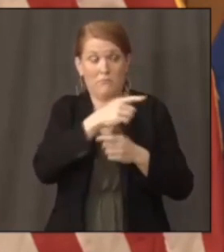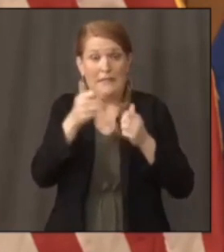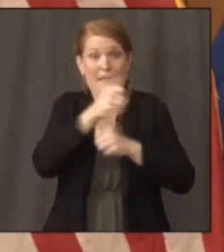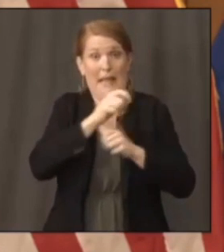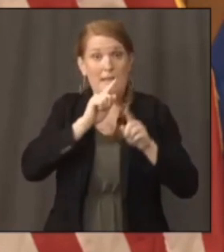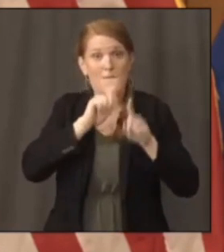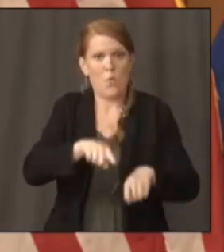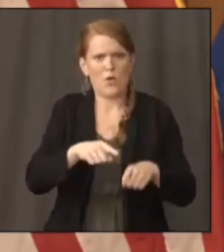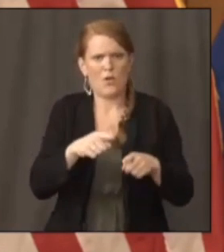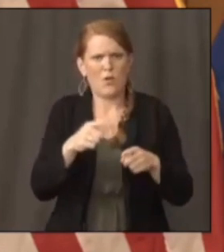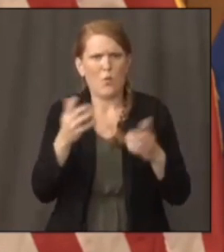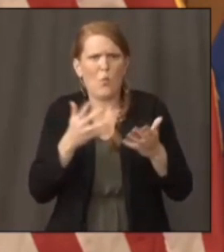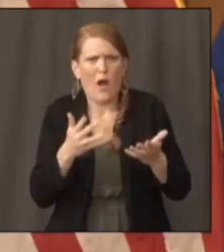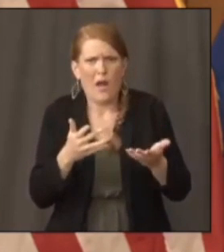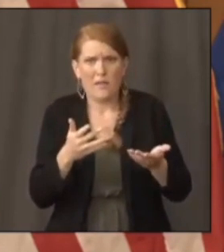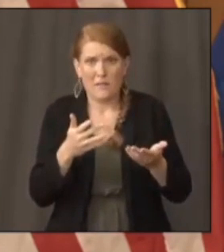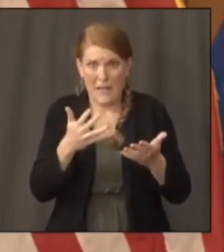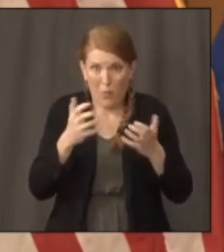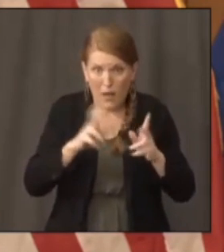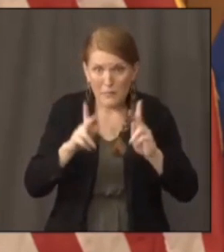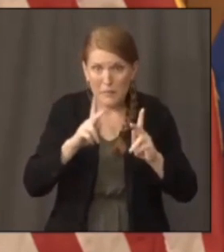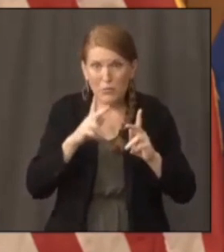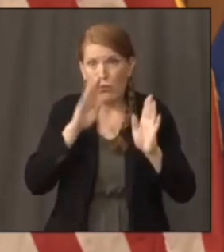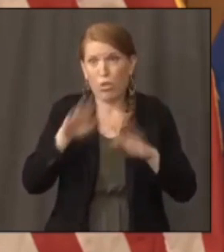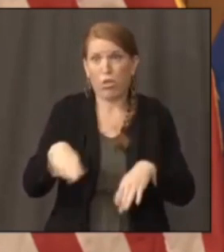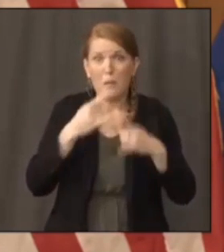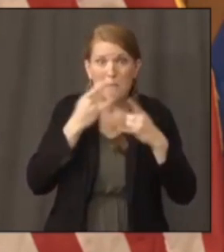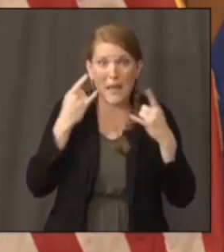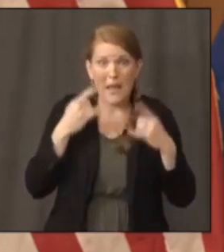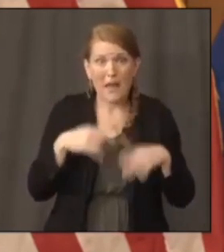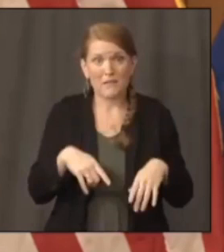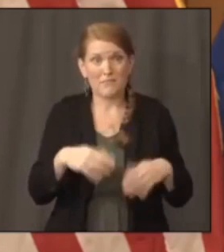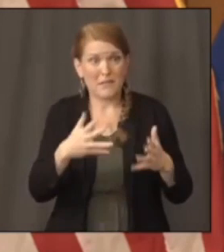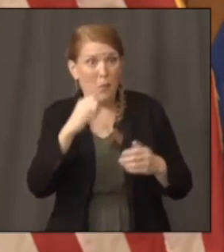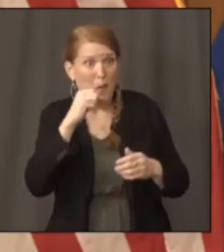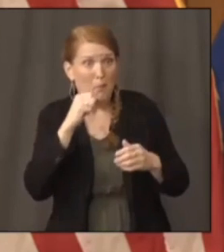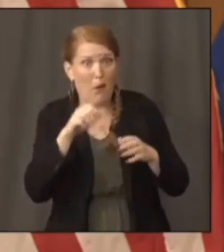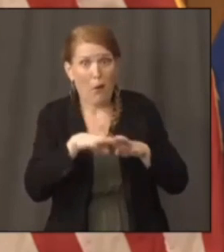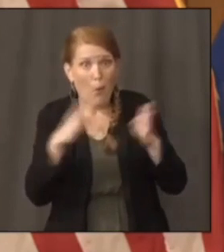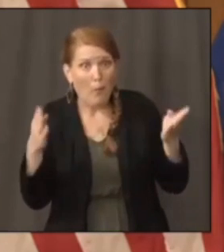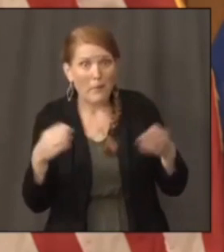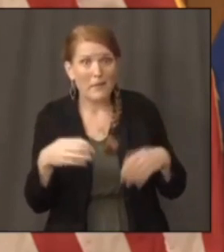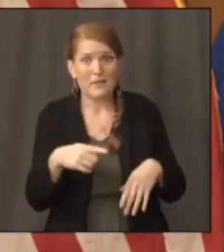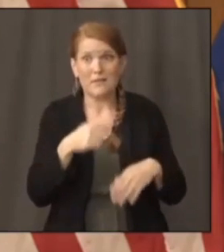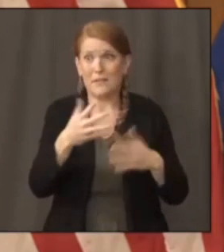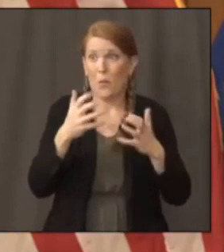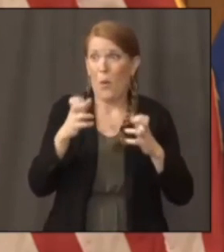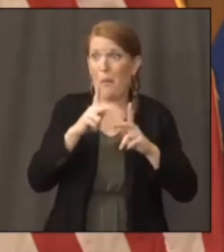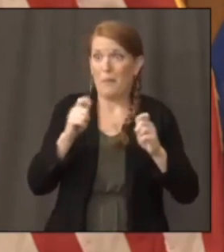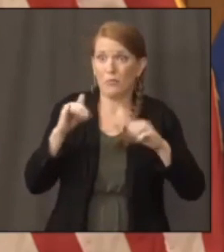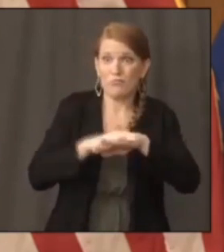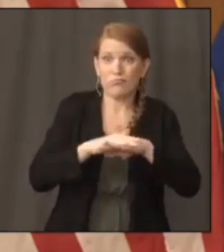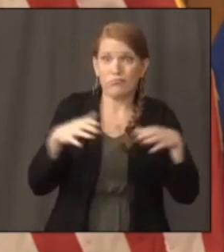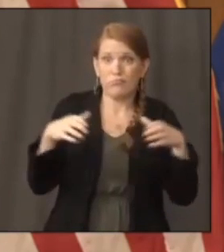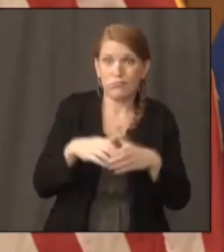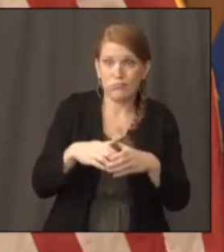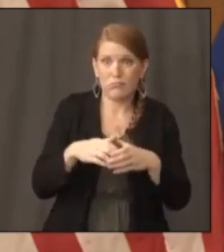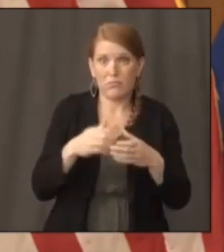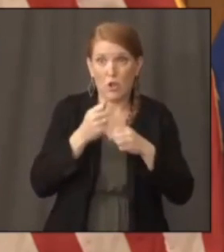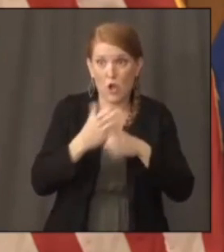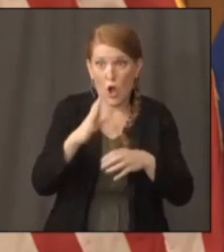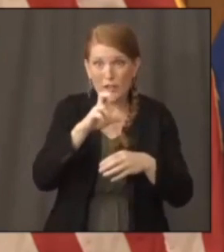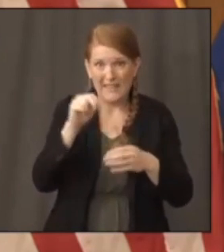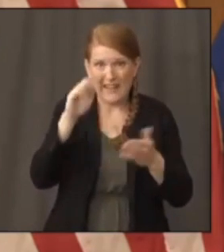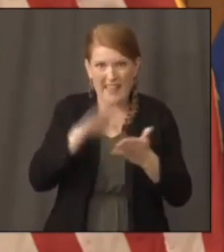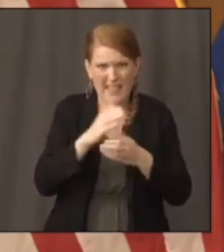to wear masks? Does he want bars to open? Does he want large gatherings to occur that makes Connecticut less safe than what it is right now?